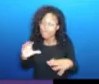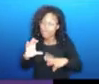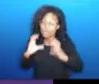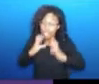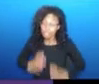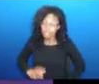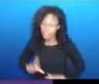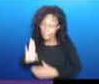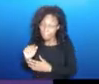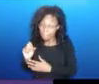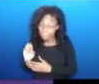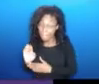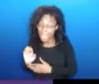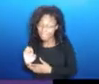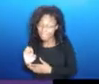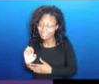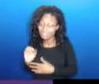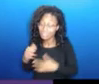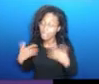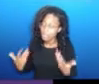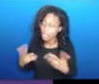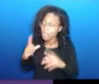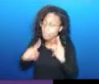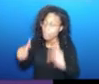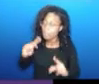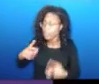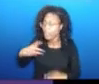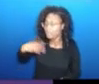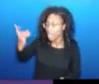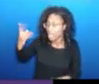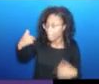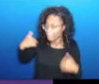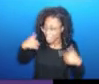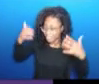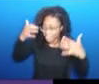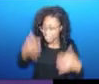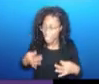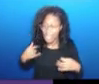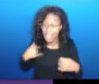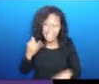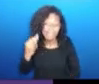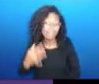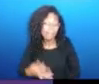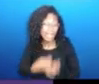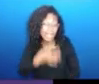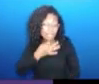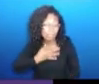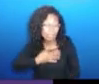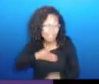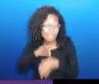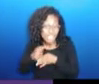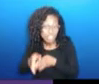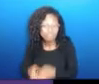lets people find you and to determine how much of an expert you are in your field.